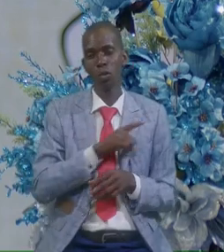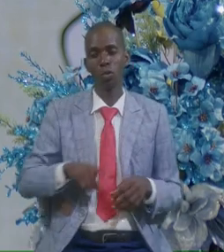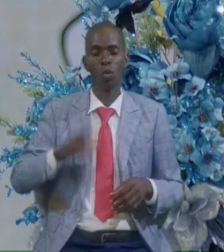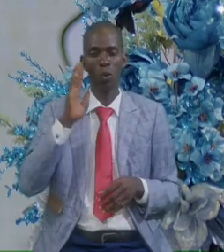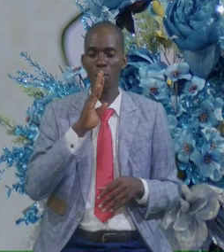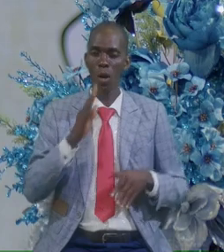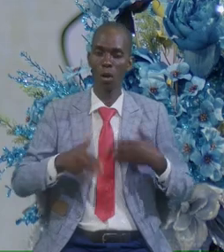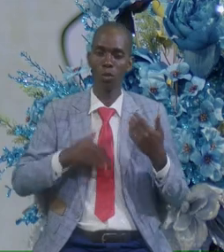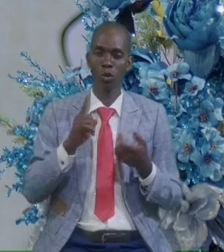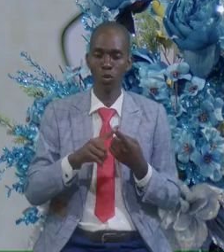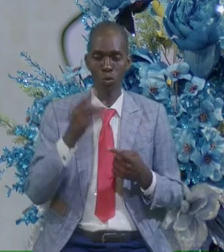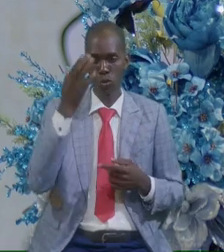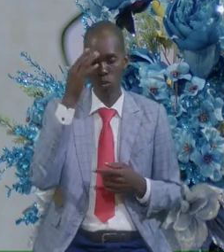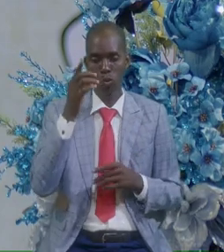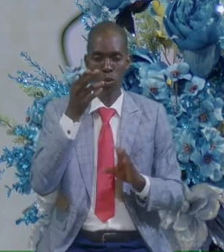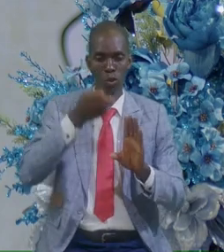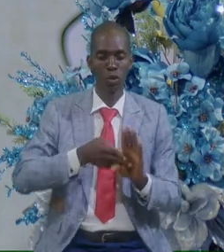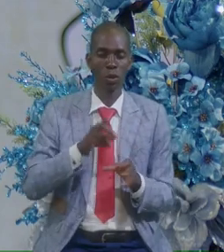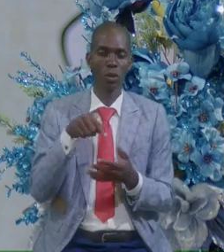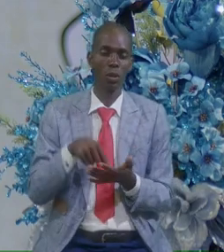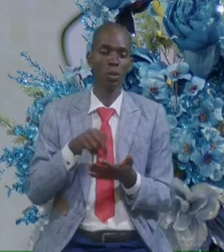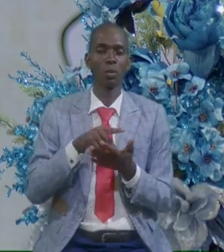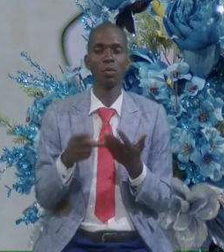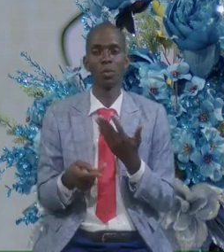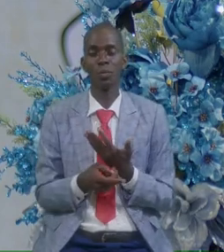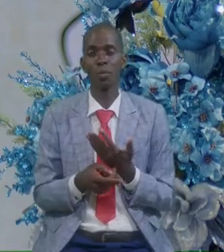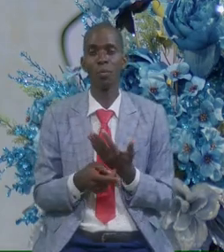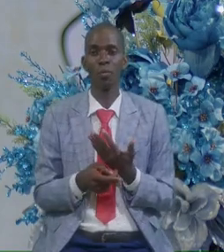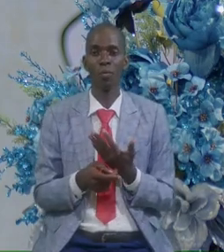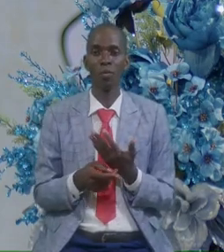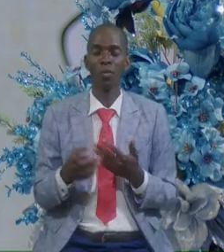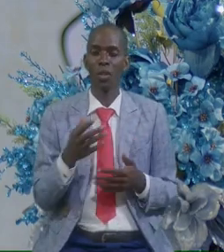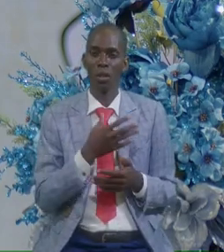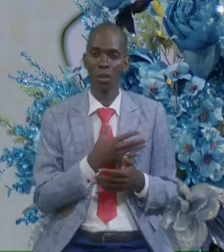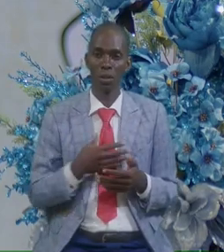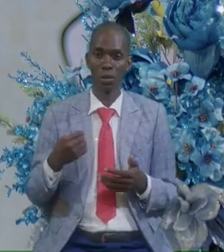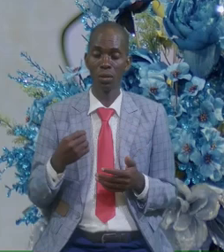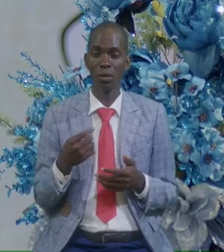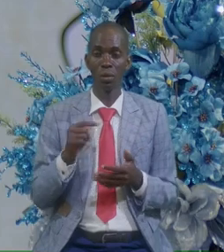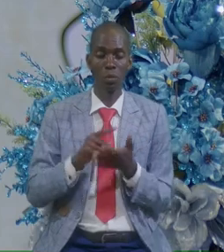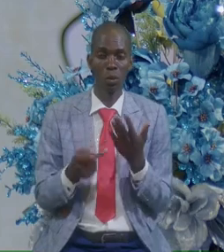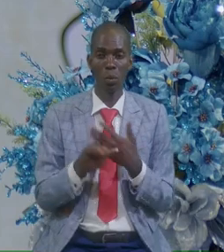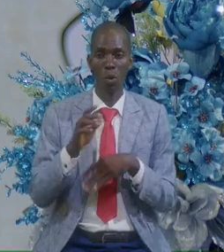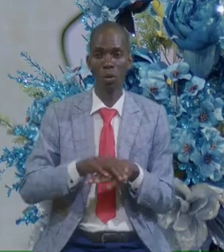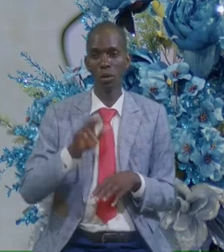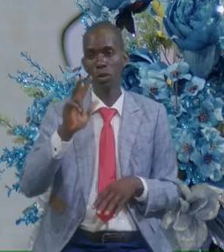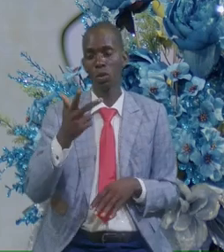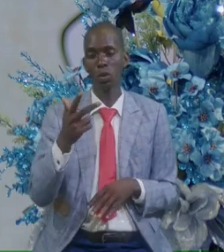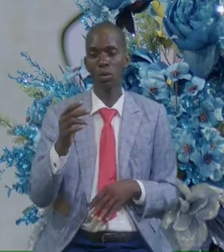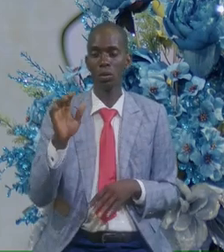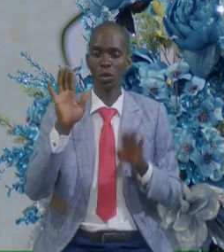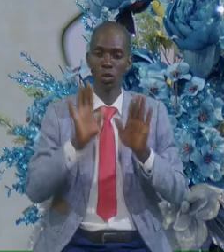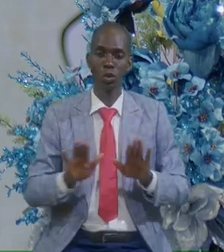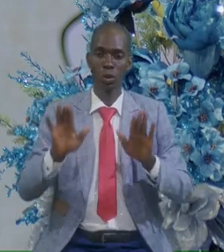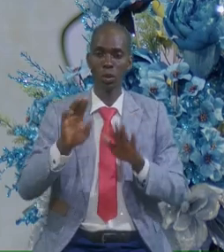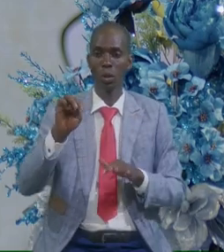But the Alpha Lufection Banquet on Sunday, 3rd March 2024, will